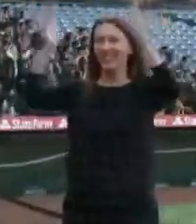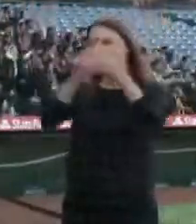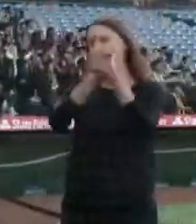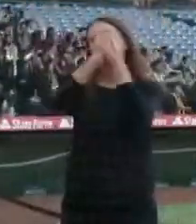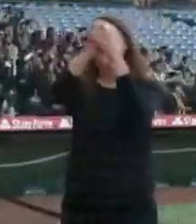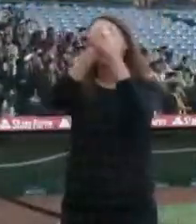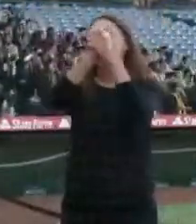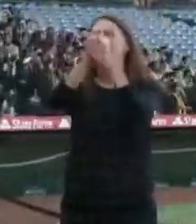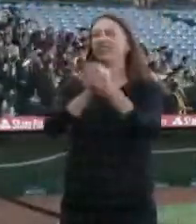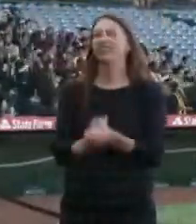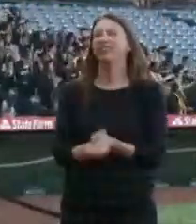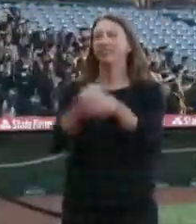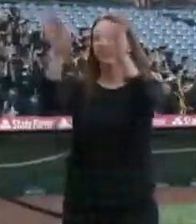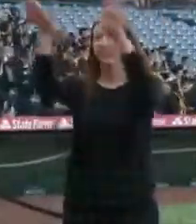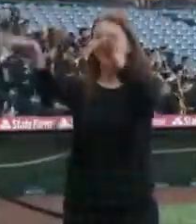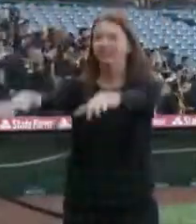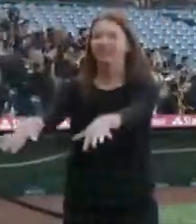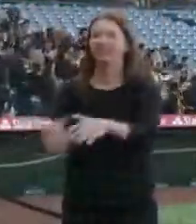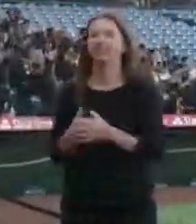Congratulations. You may be seated.